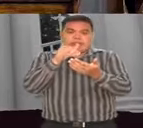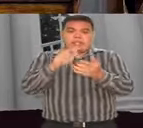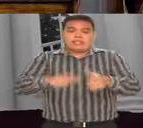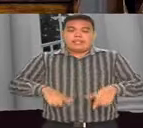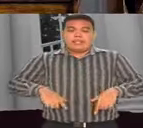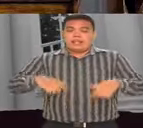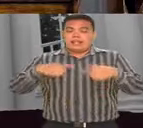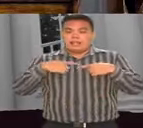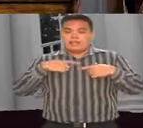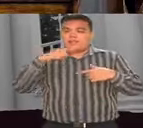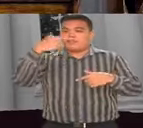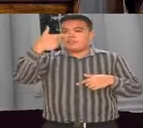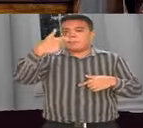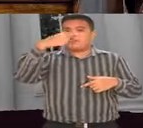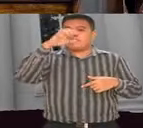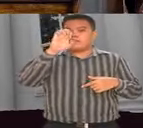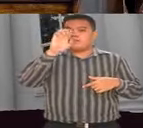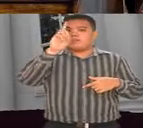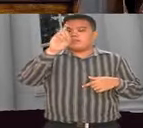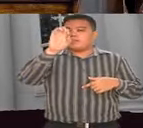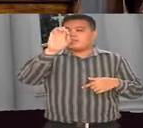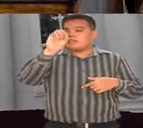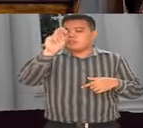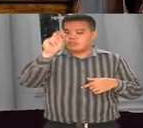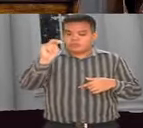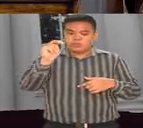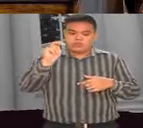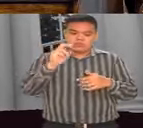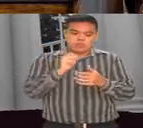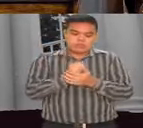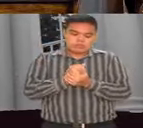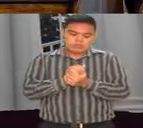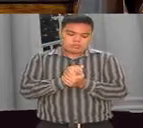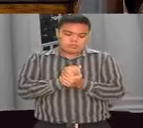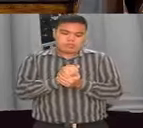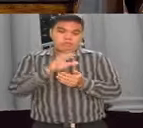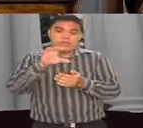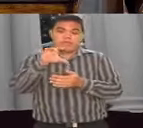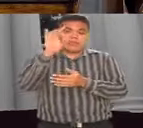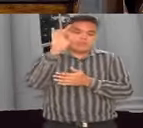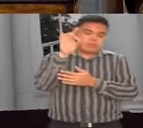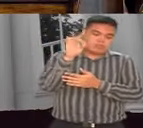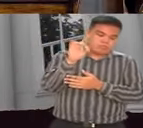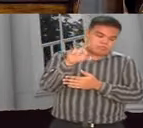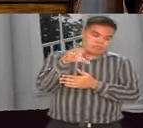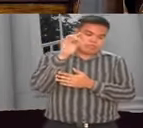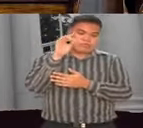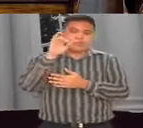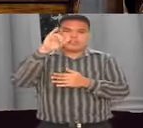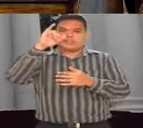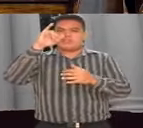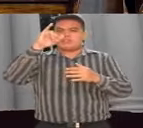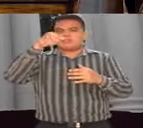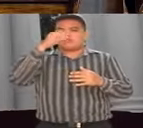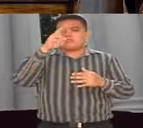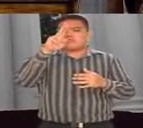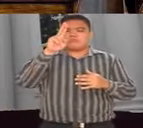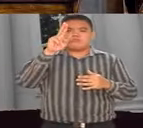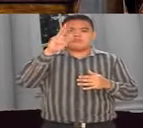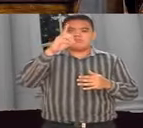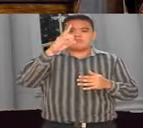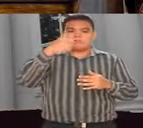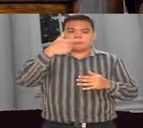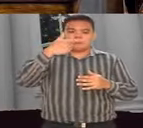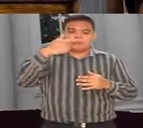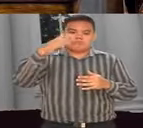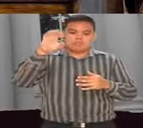Gideon, and as I read Gideon's life once again, which is found in Judges chapter number